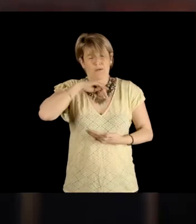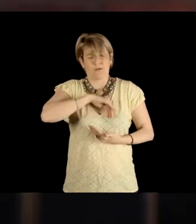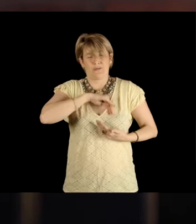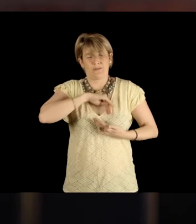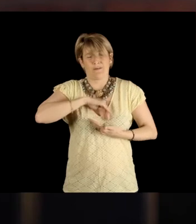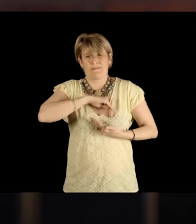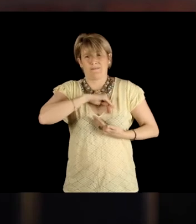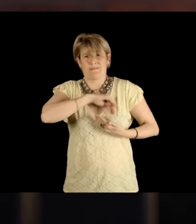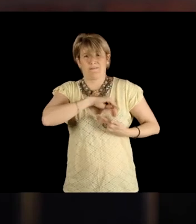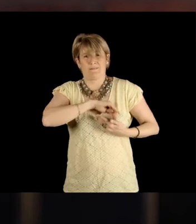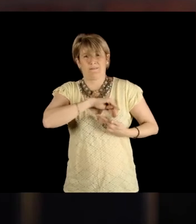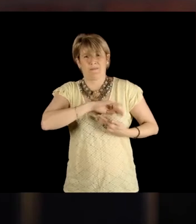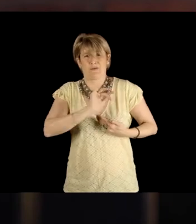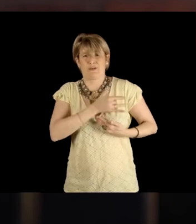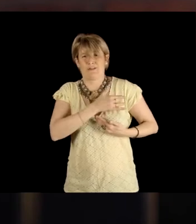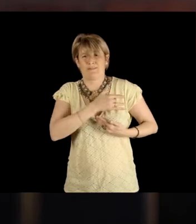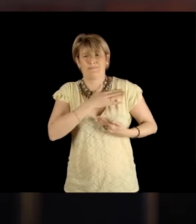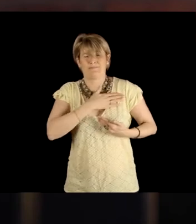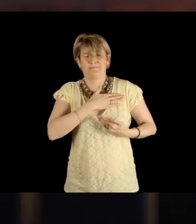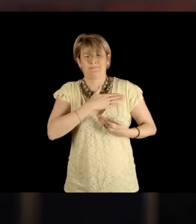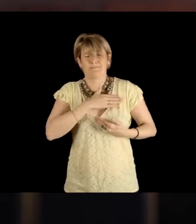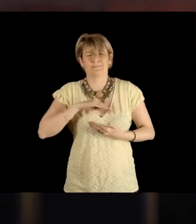I'll be transmitting to you today again.